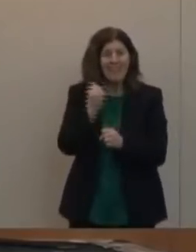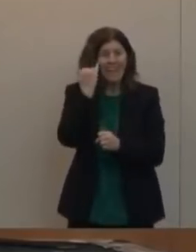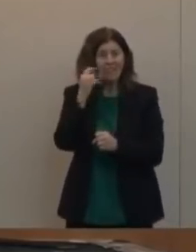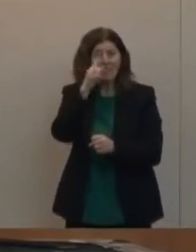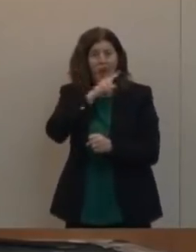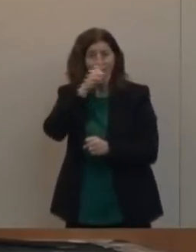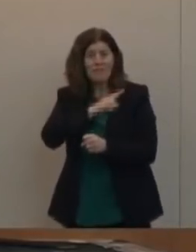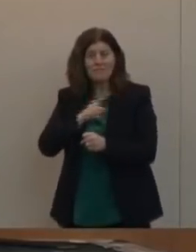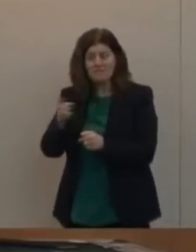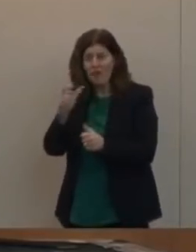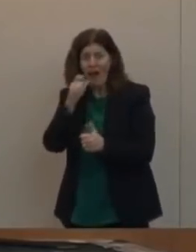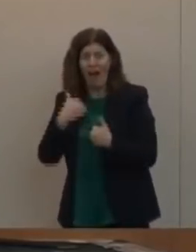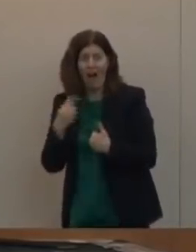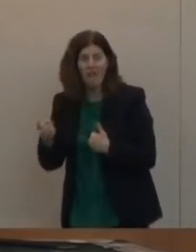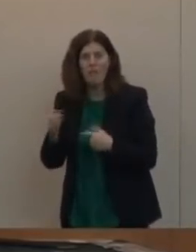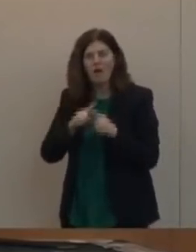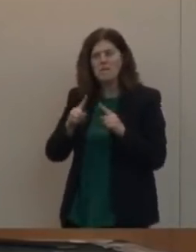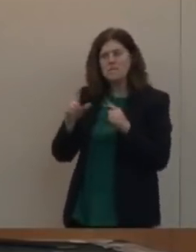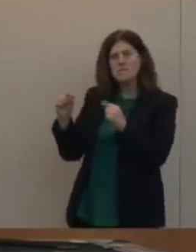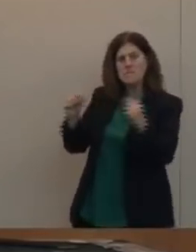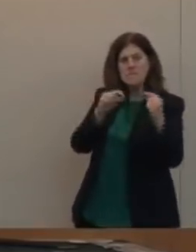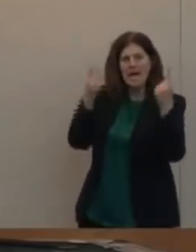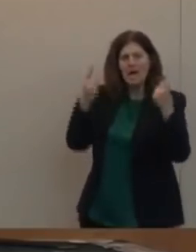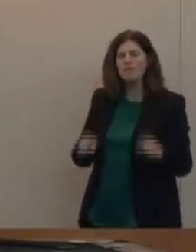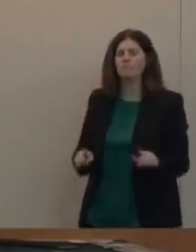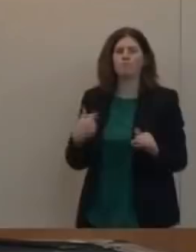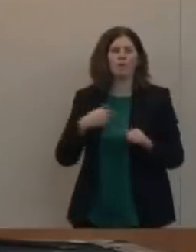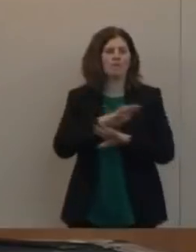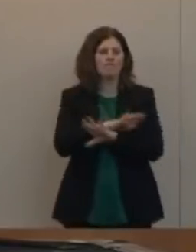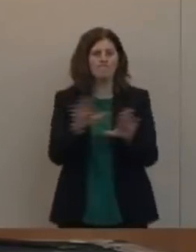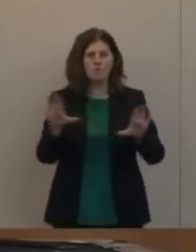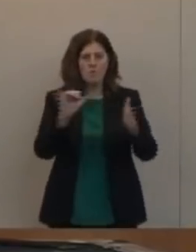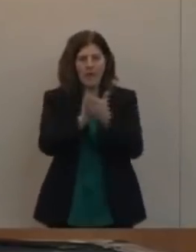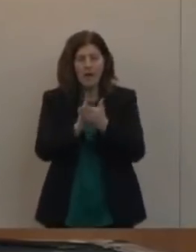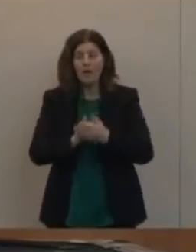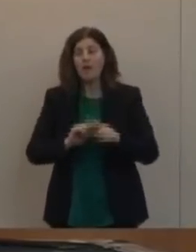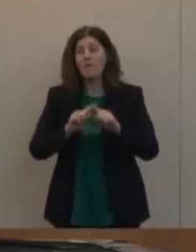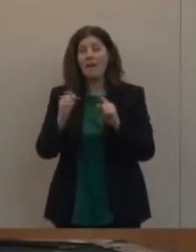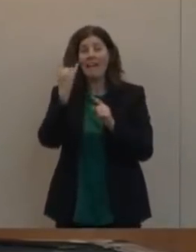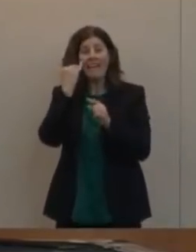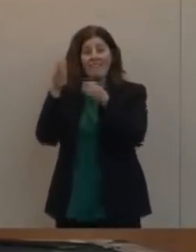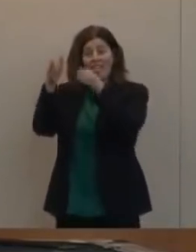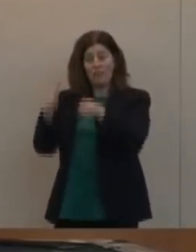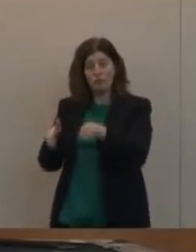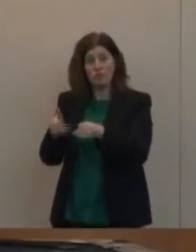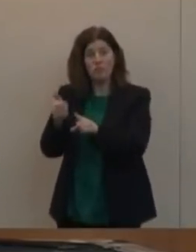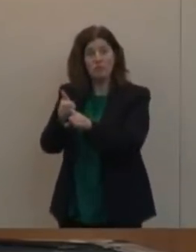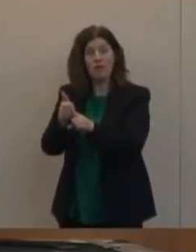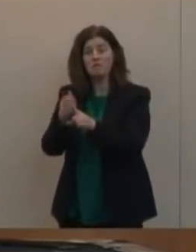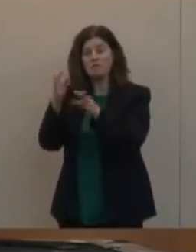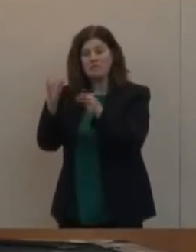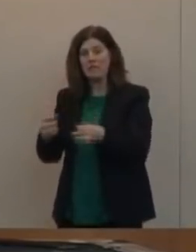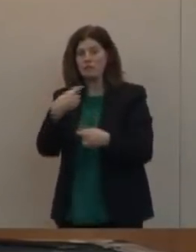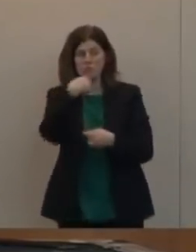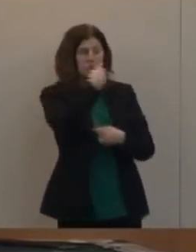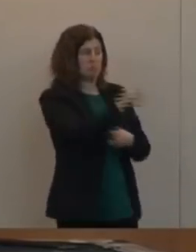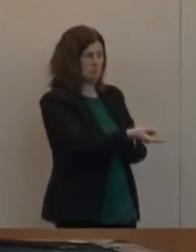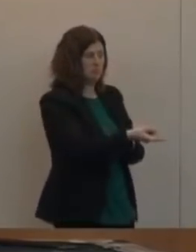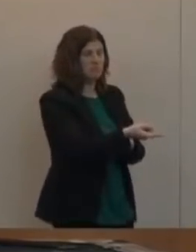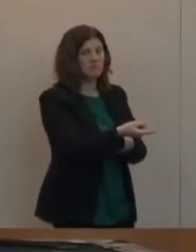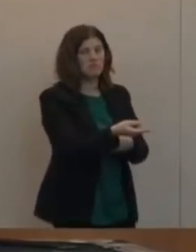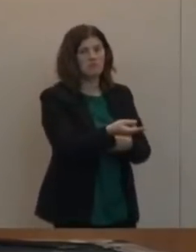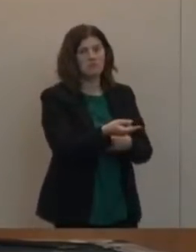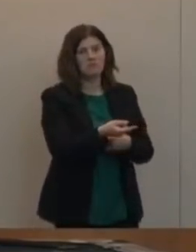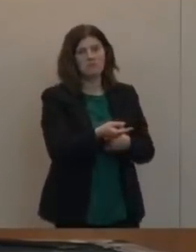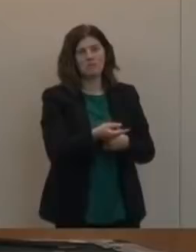a number of things at work here. So we aren't going to do that. But when an individual discloses, or somebody